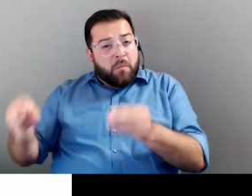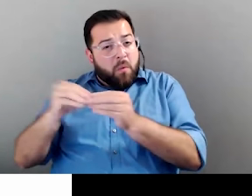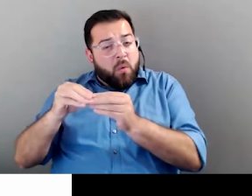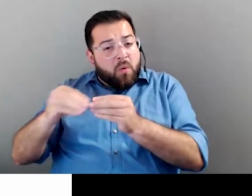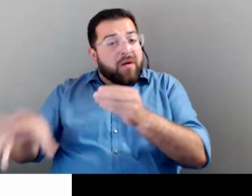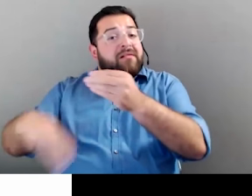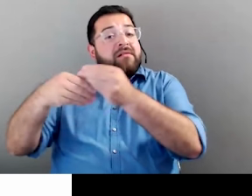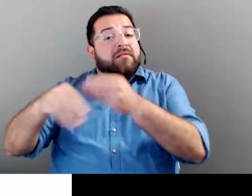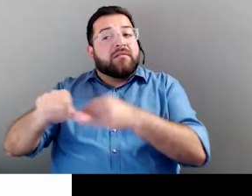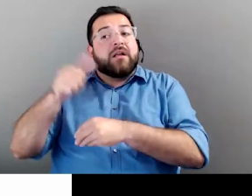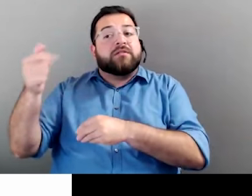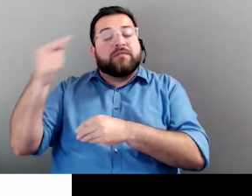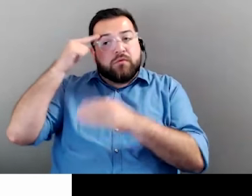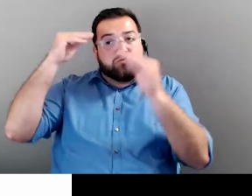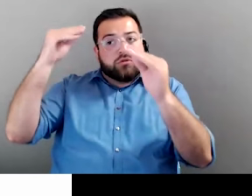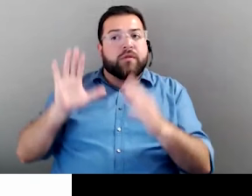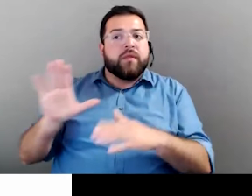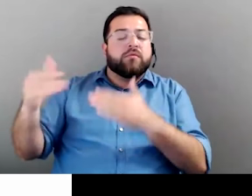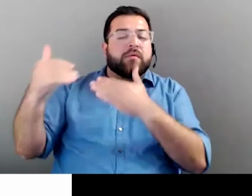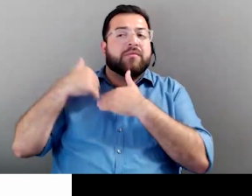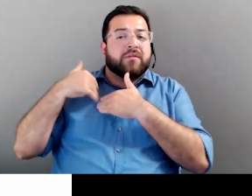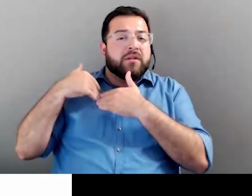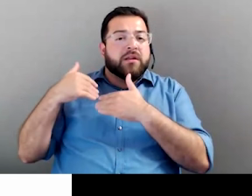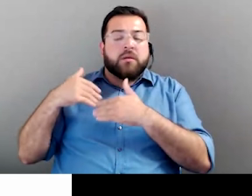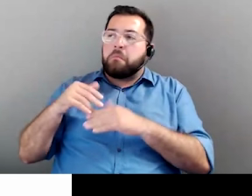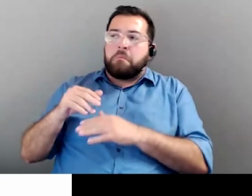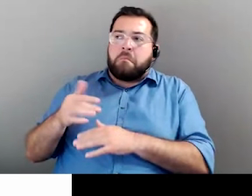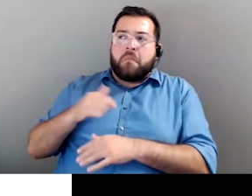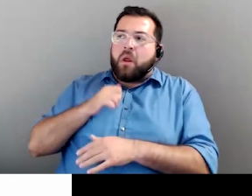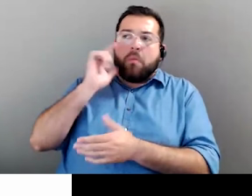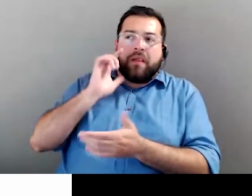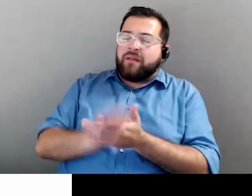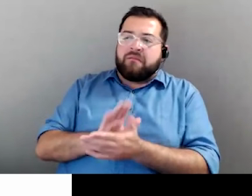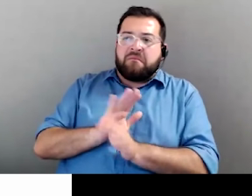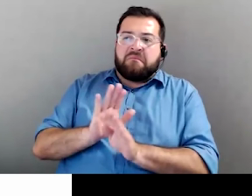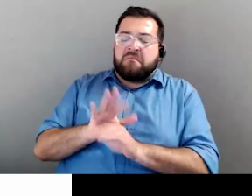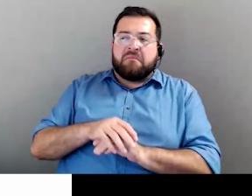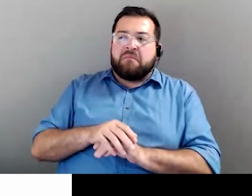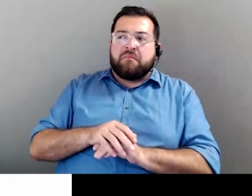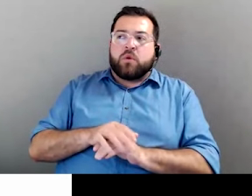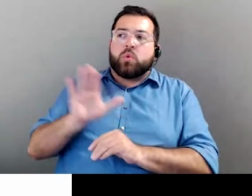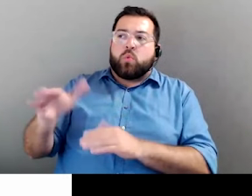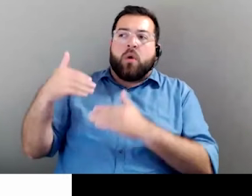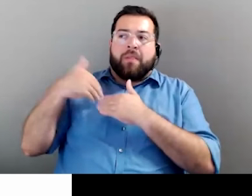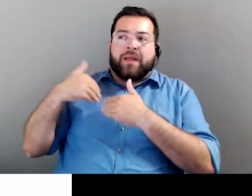an instructor's responsibility or obligation? I don't believe so. I think it's just your